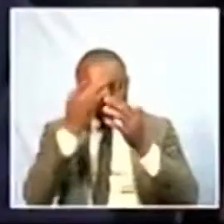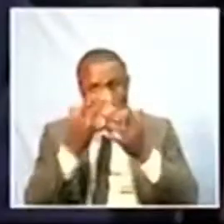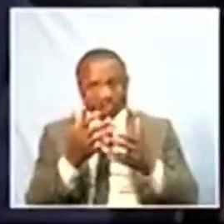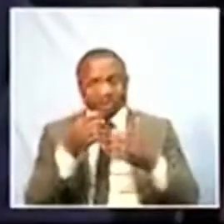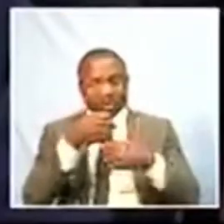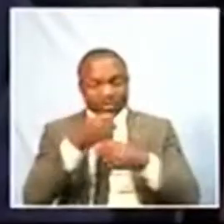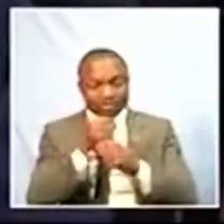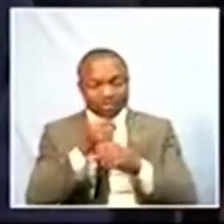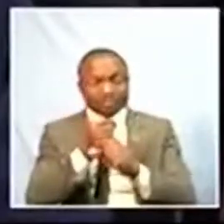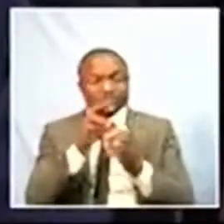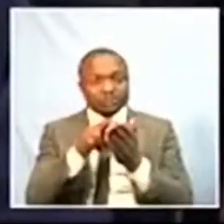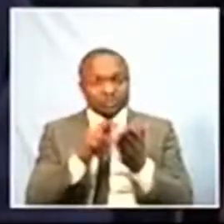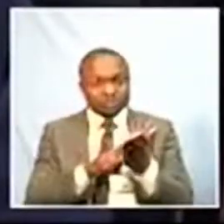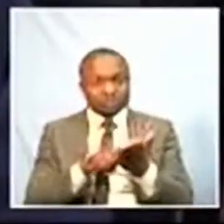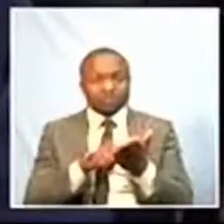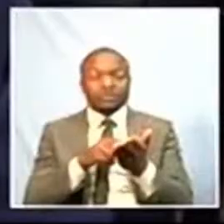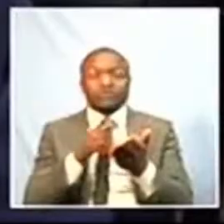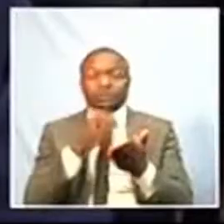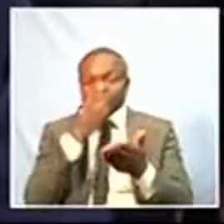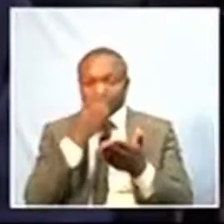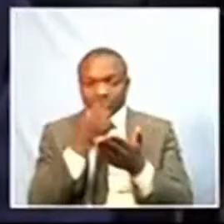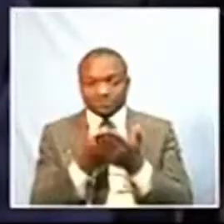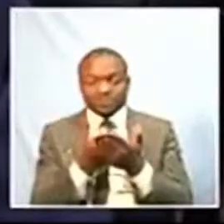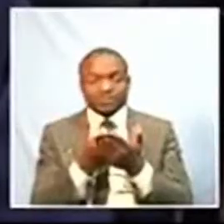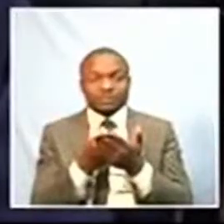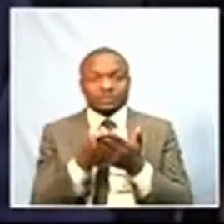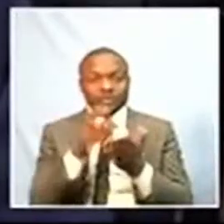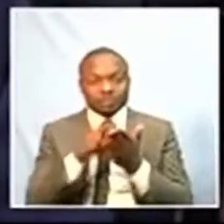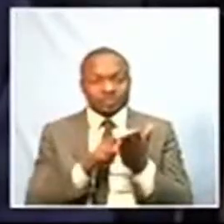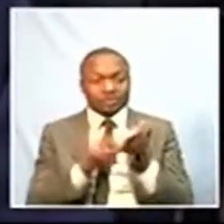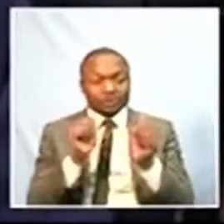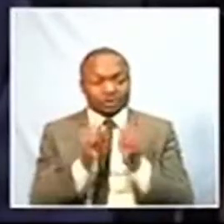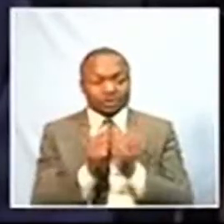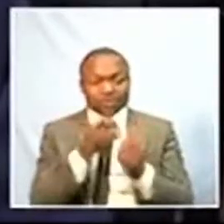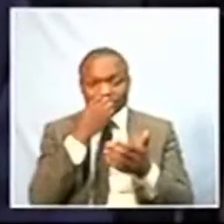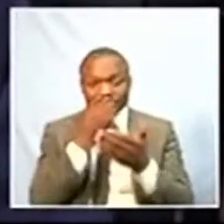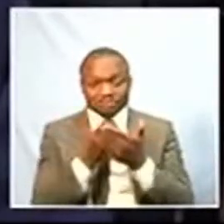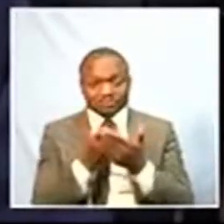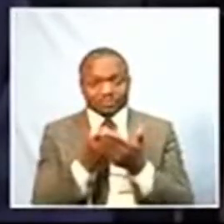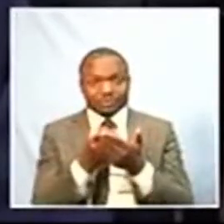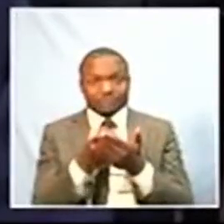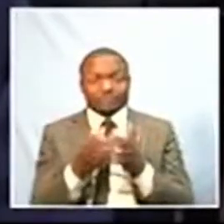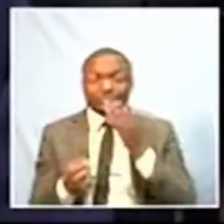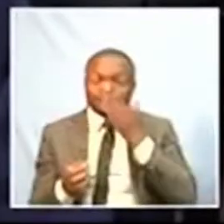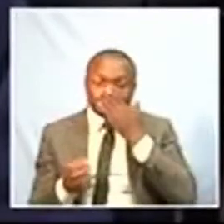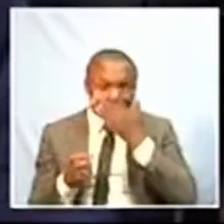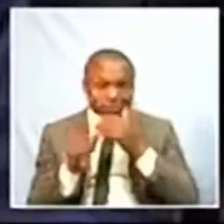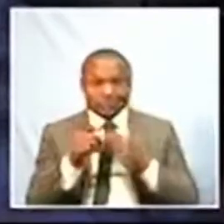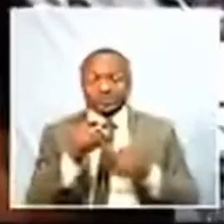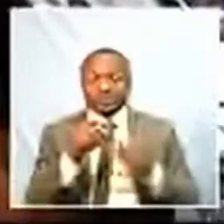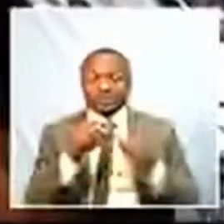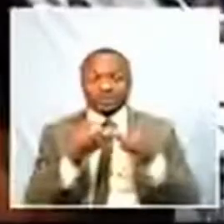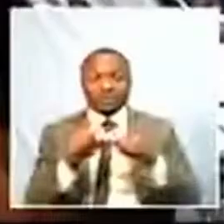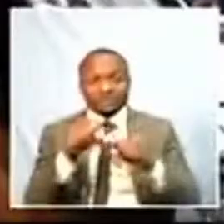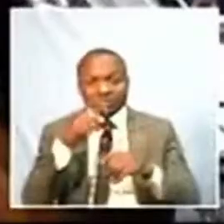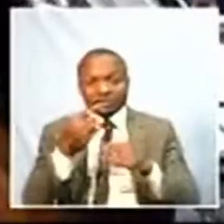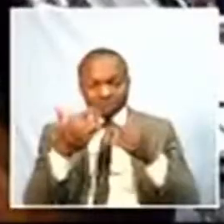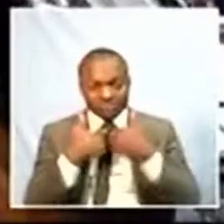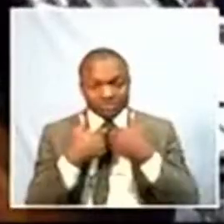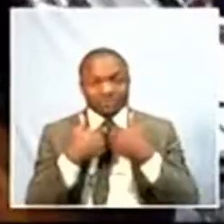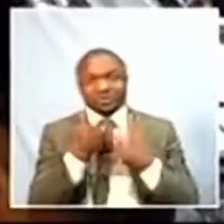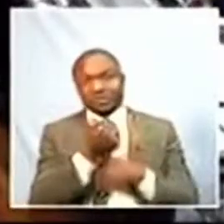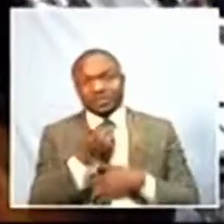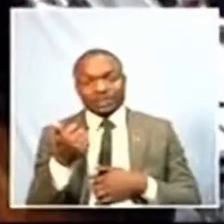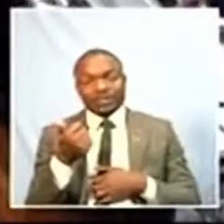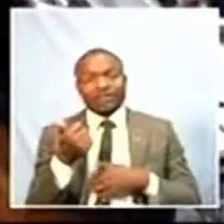report, evidence-based report. So do you still say you have that circular? Director Engineering.